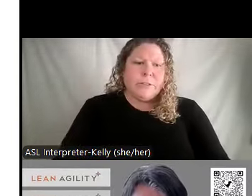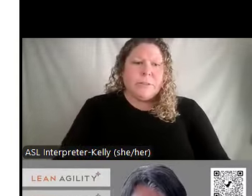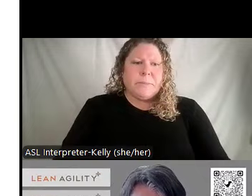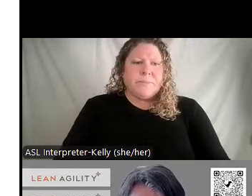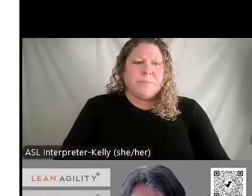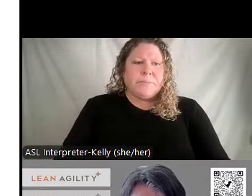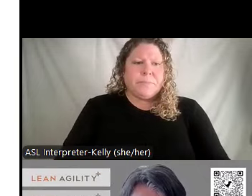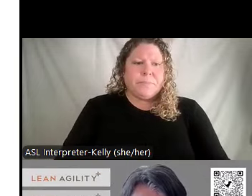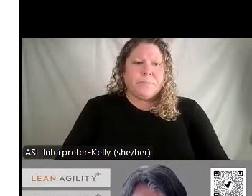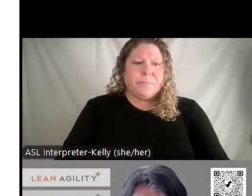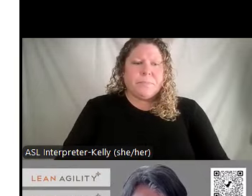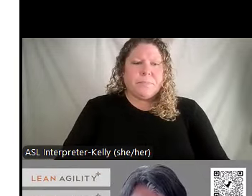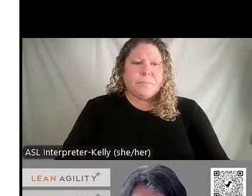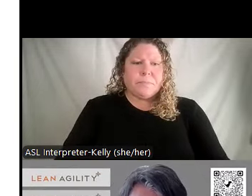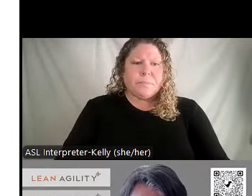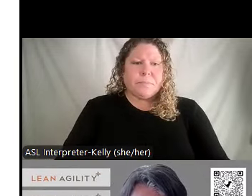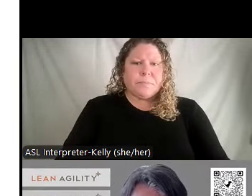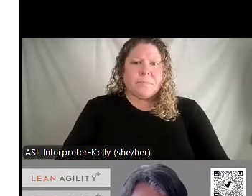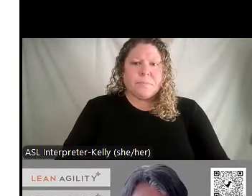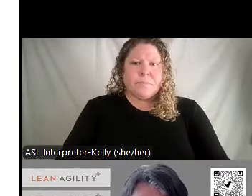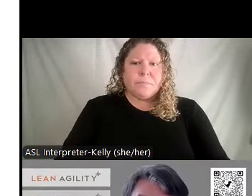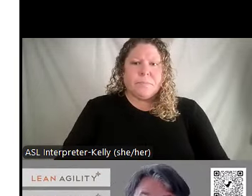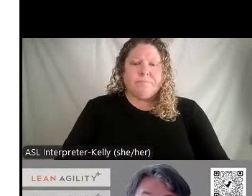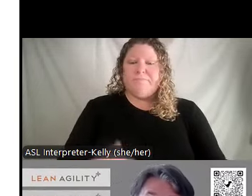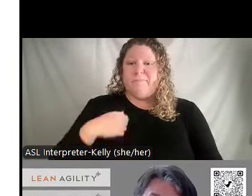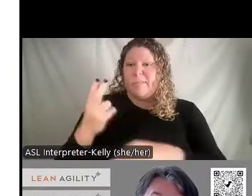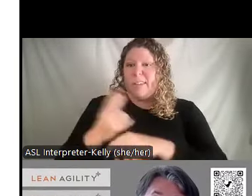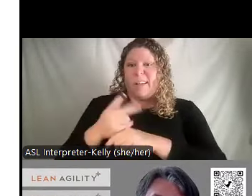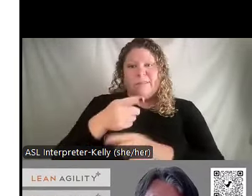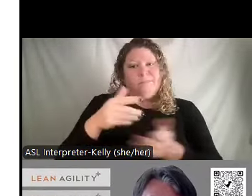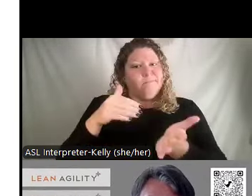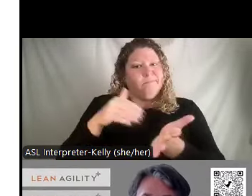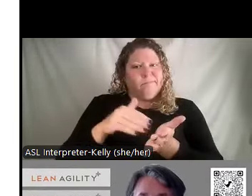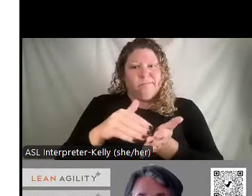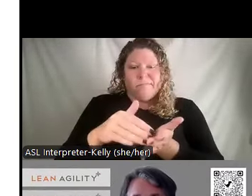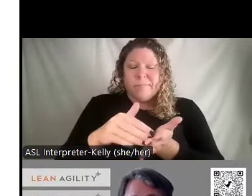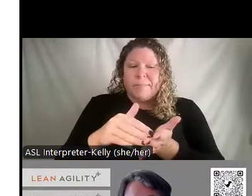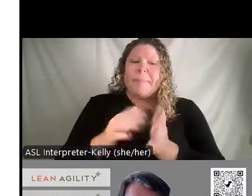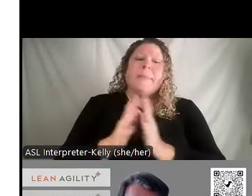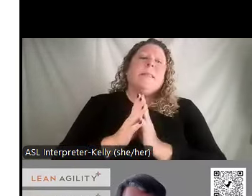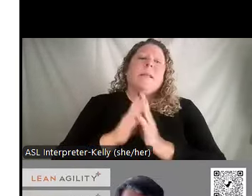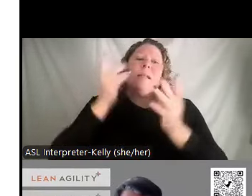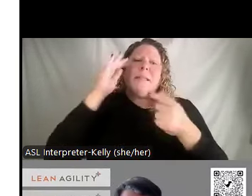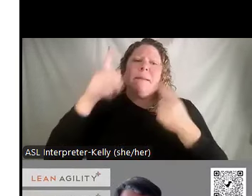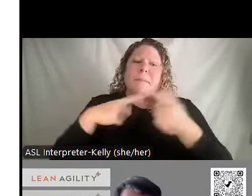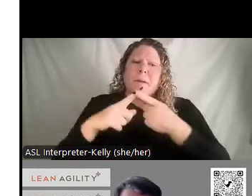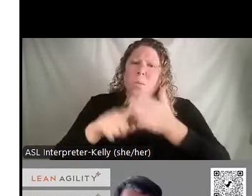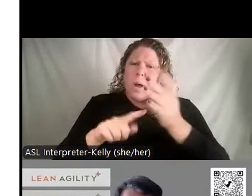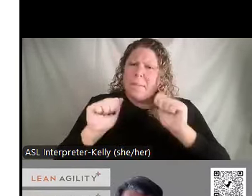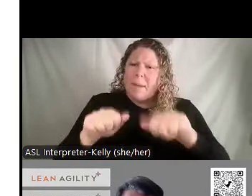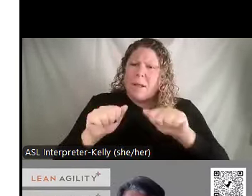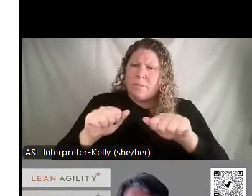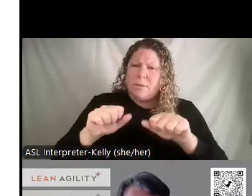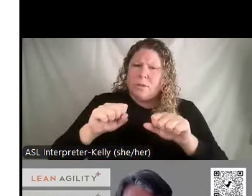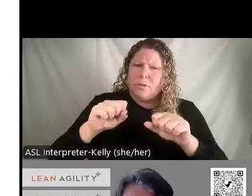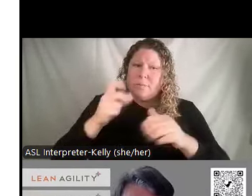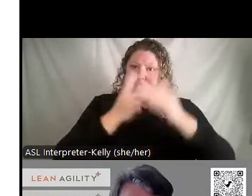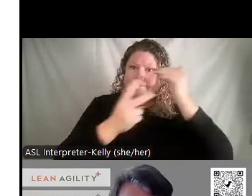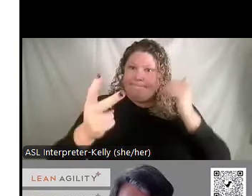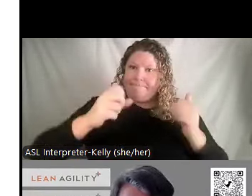useful for you change agents. I use it all the time. So think about what are the potential objections that we might face, and then prepare for